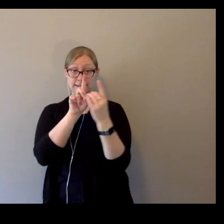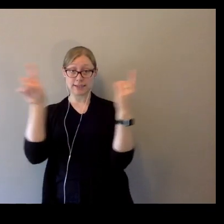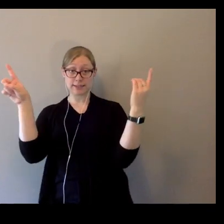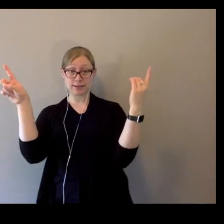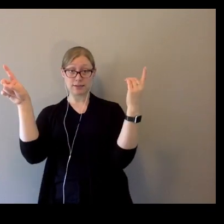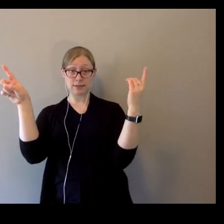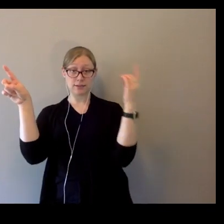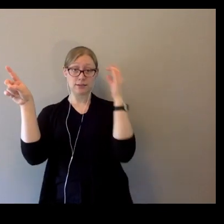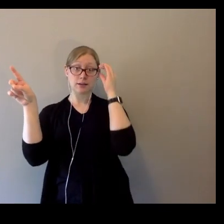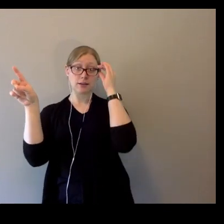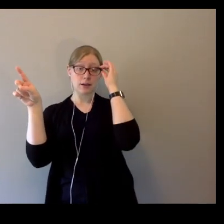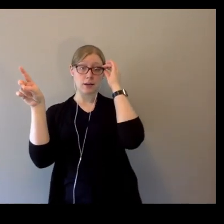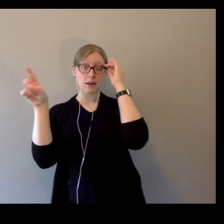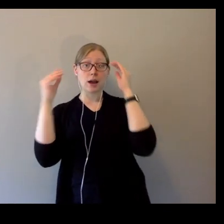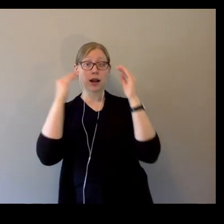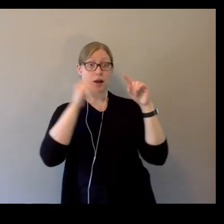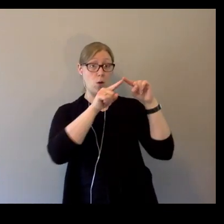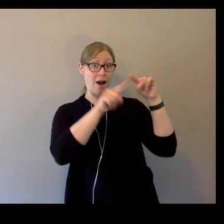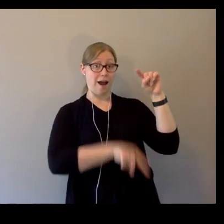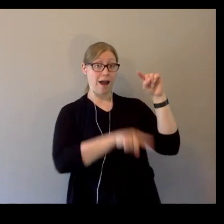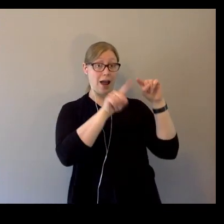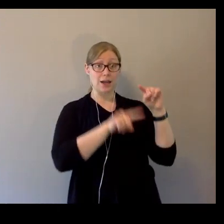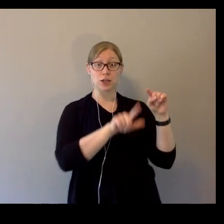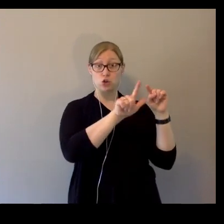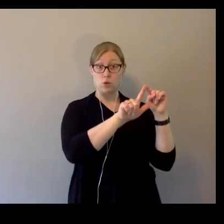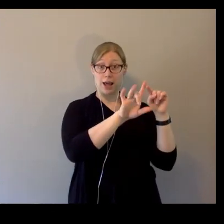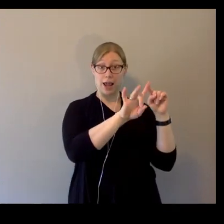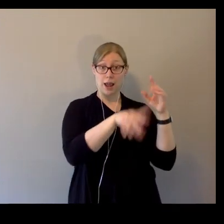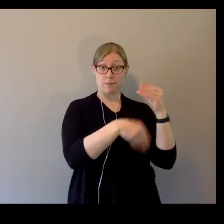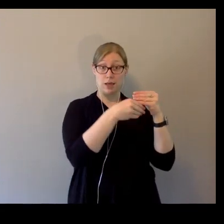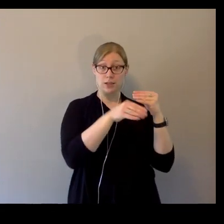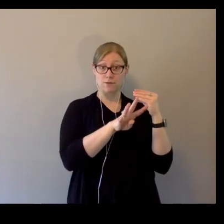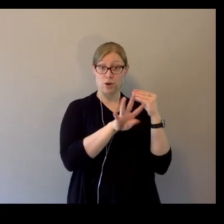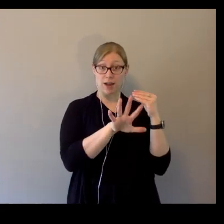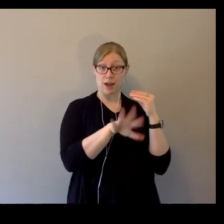I know that the height right here is 28 plus 45.